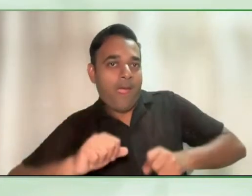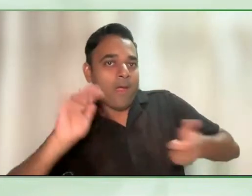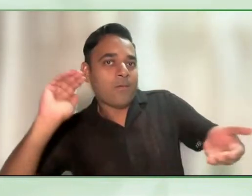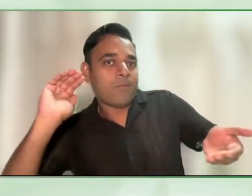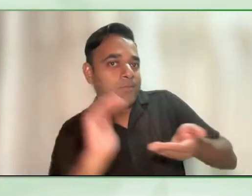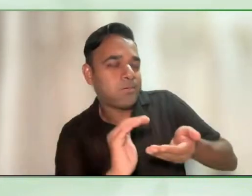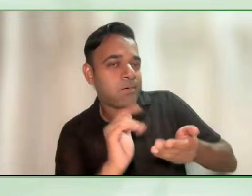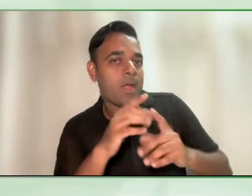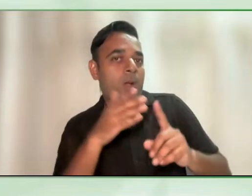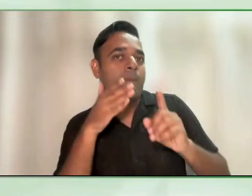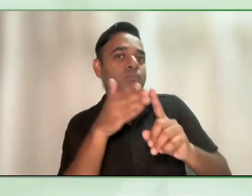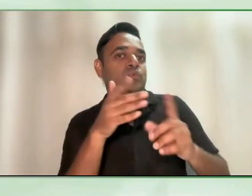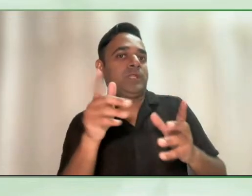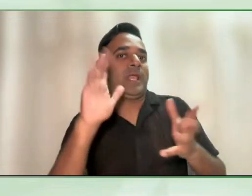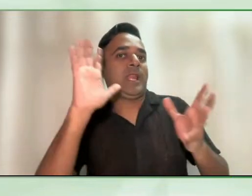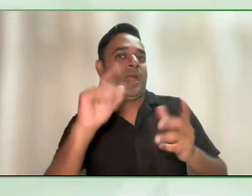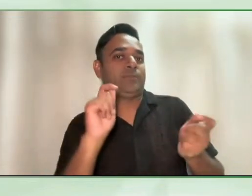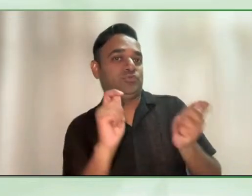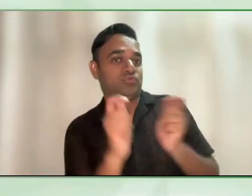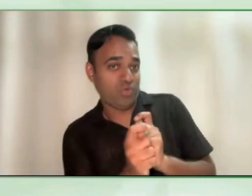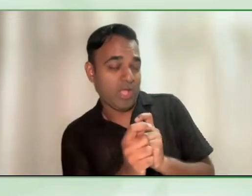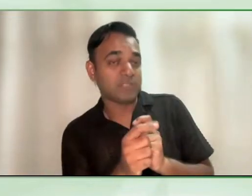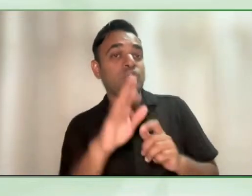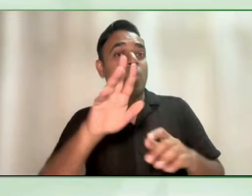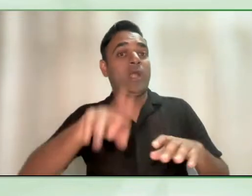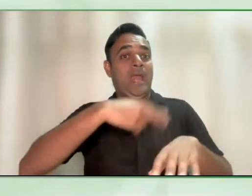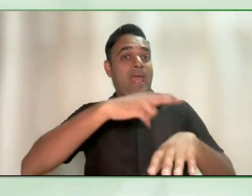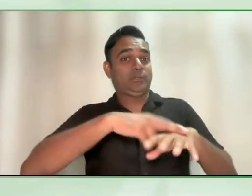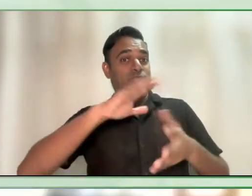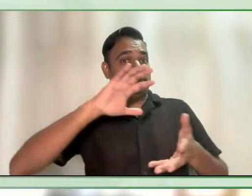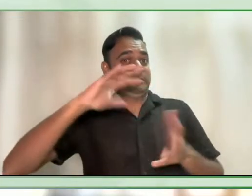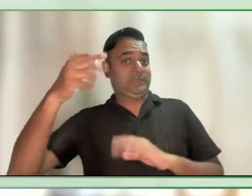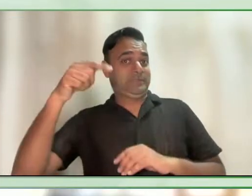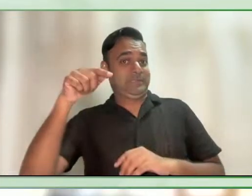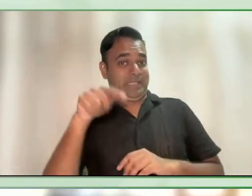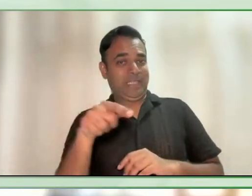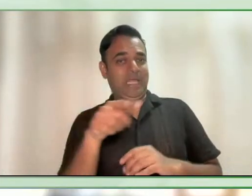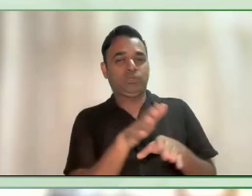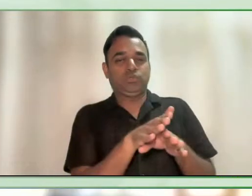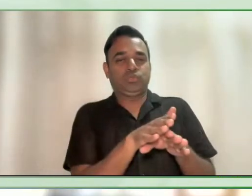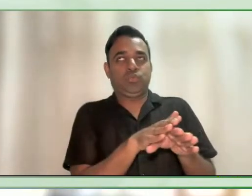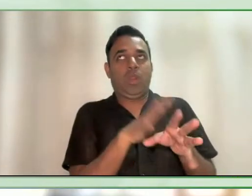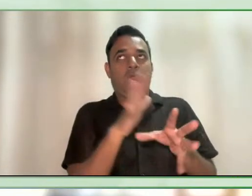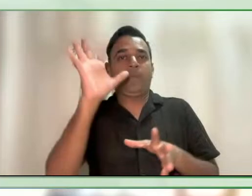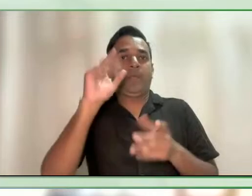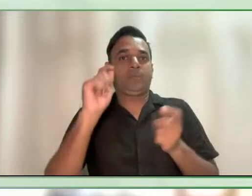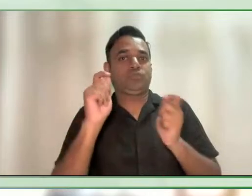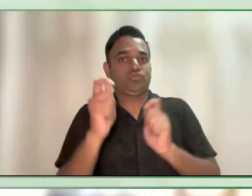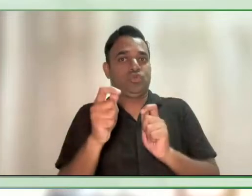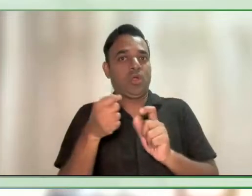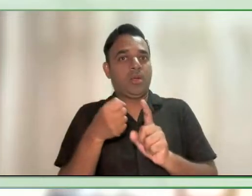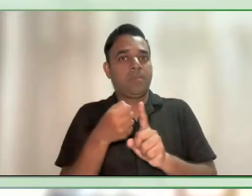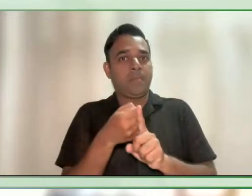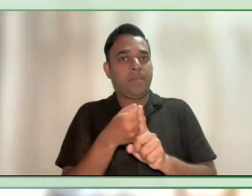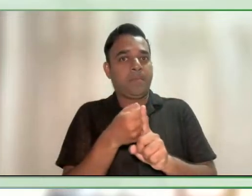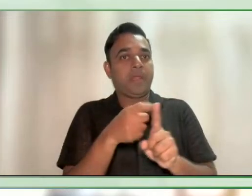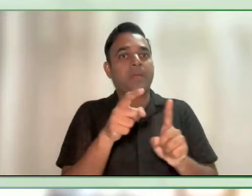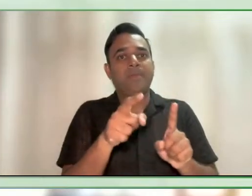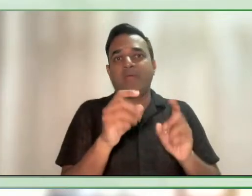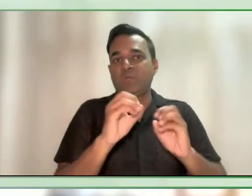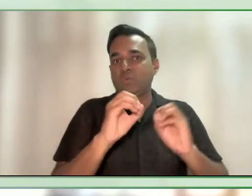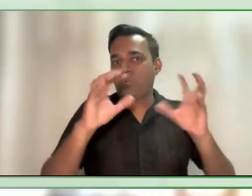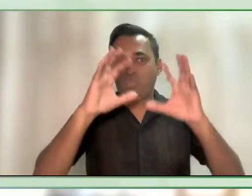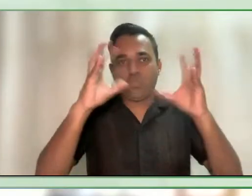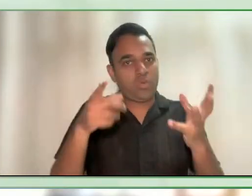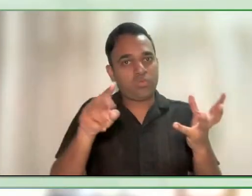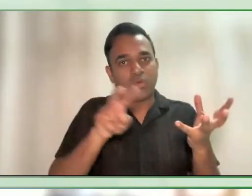information and to disseminate it at next year's Zero. Yeah, I'm looking forward to that as well. I've got a few other